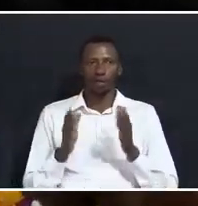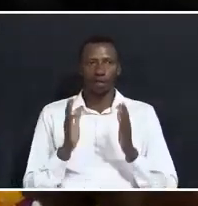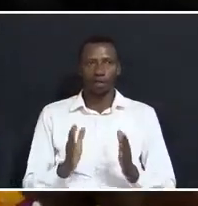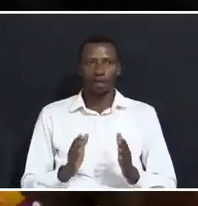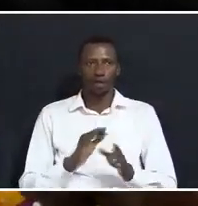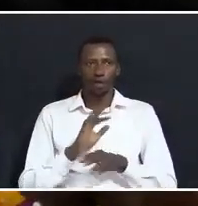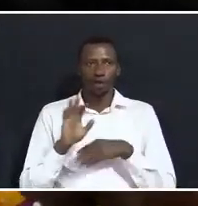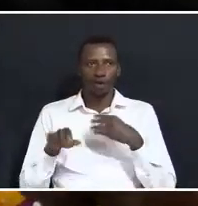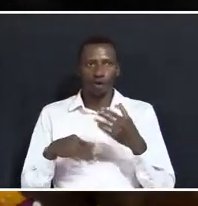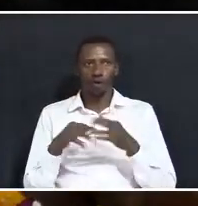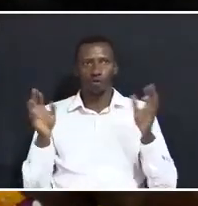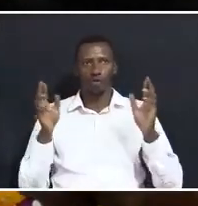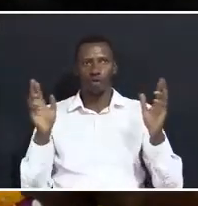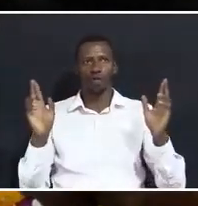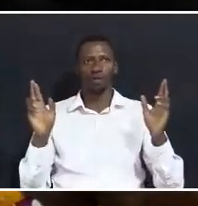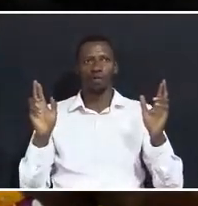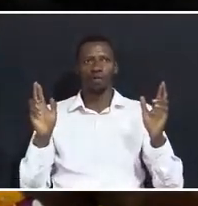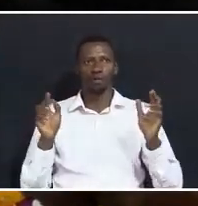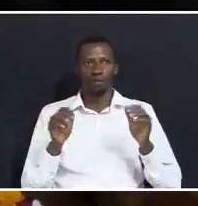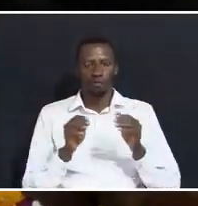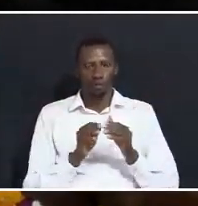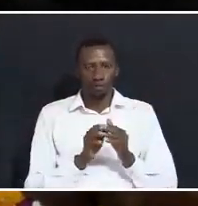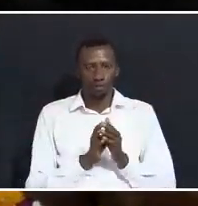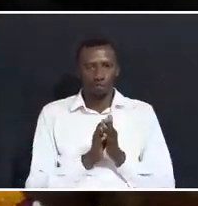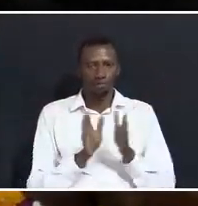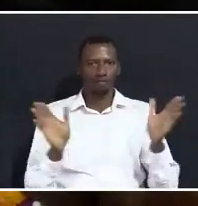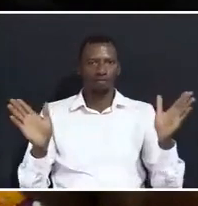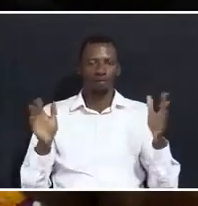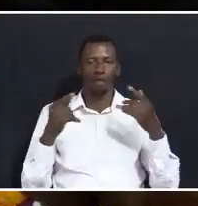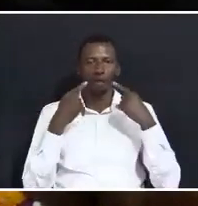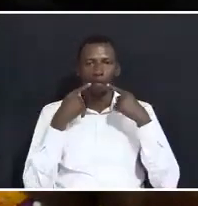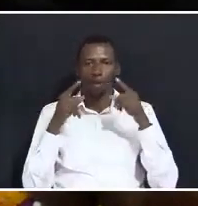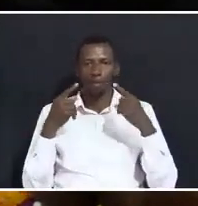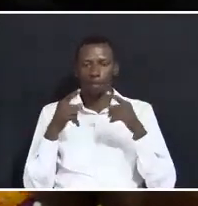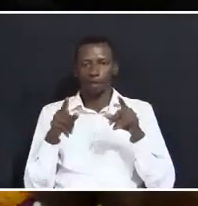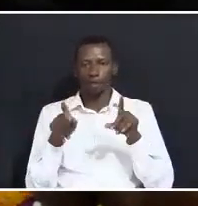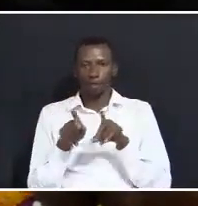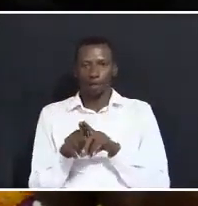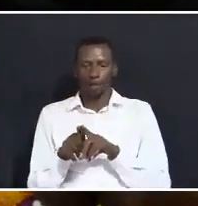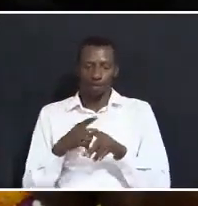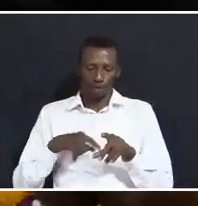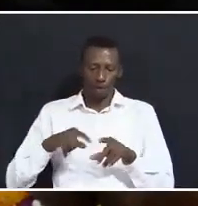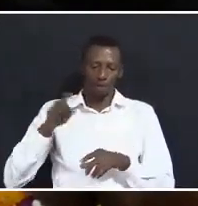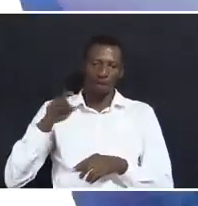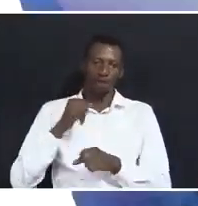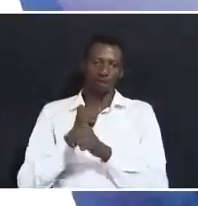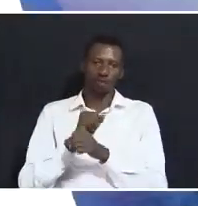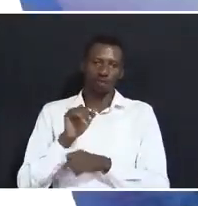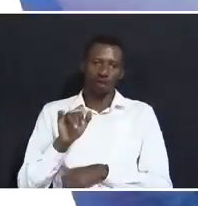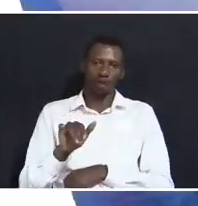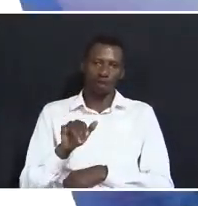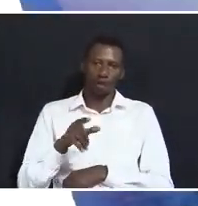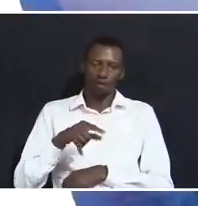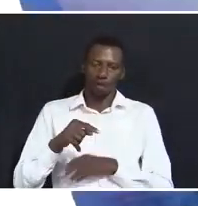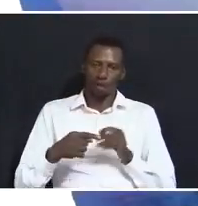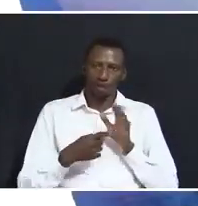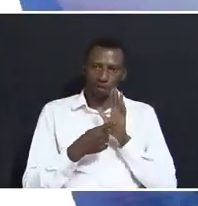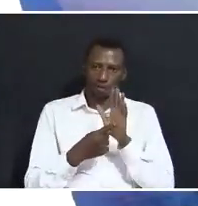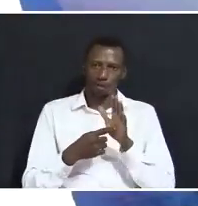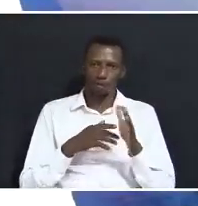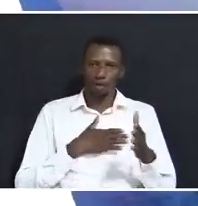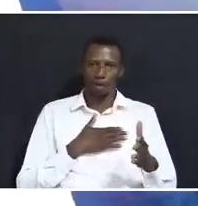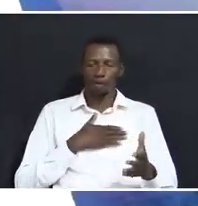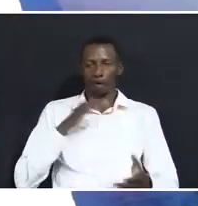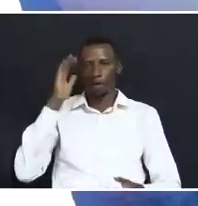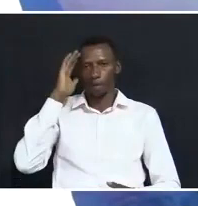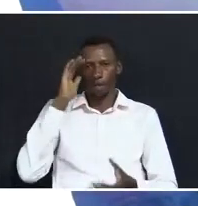it and they published it. And as they did, so we are to do. We demonstrate our belief